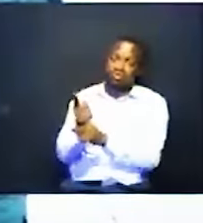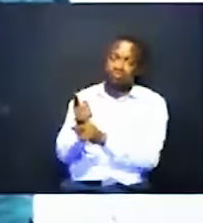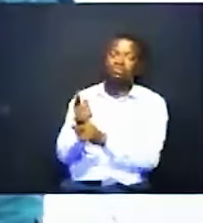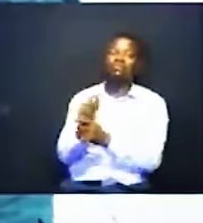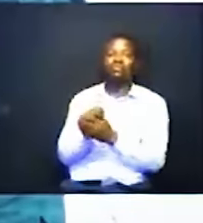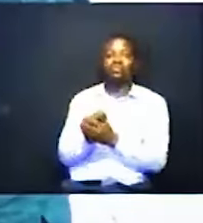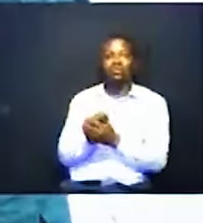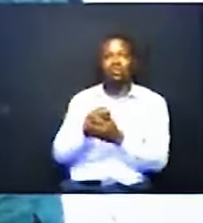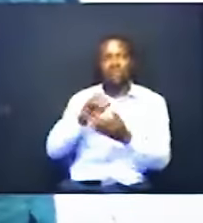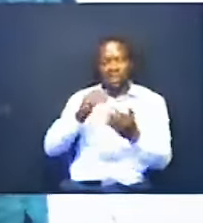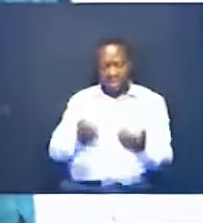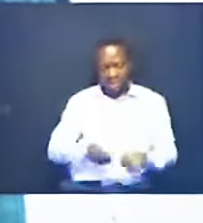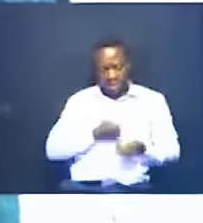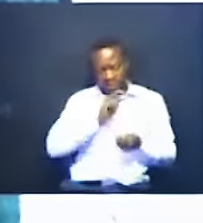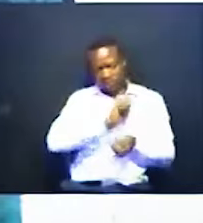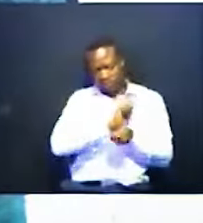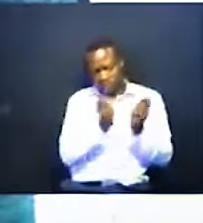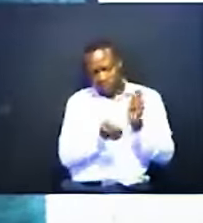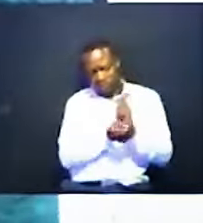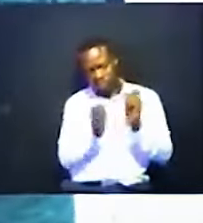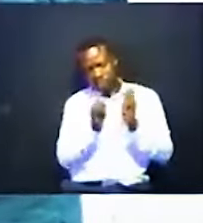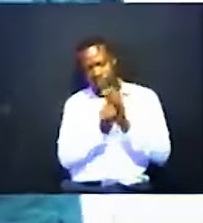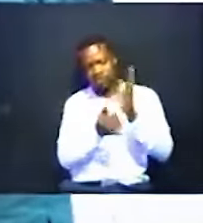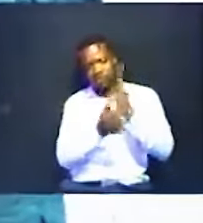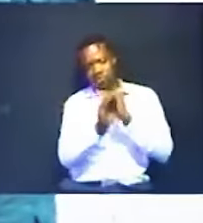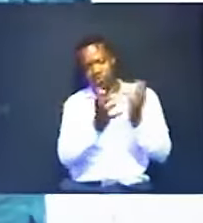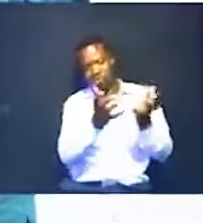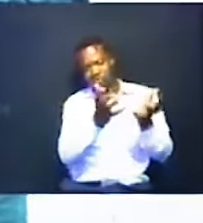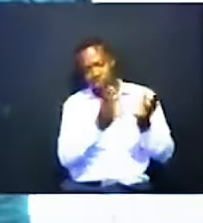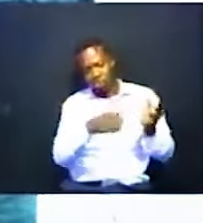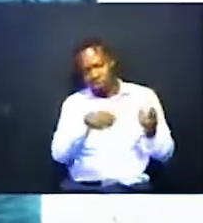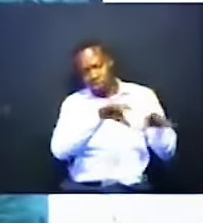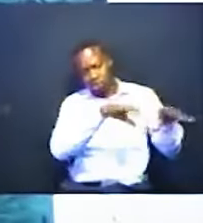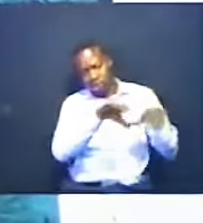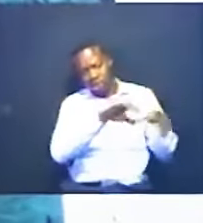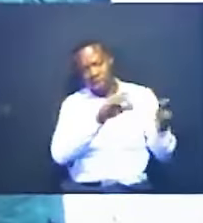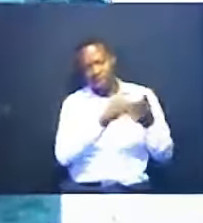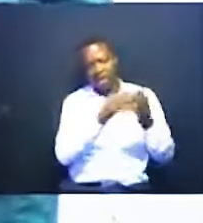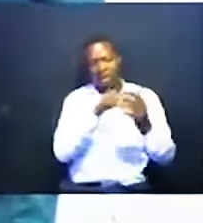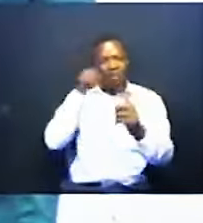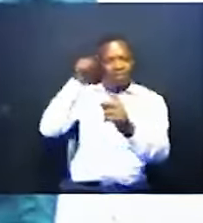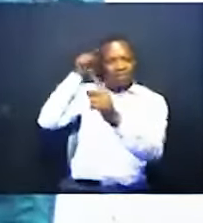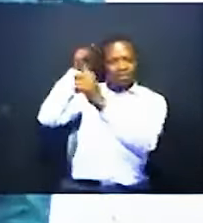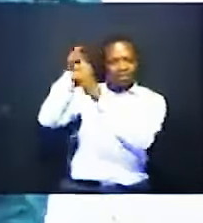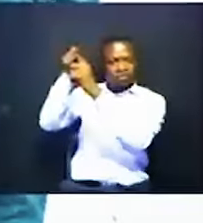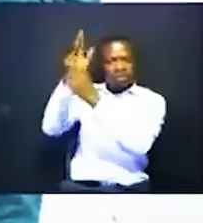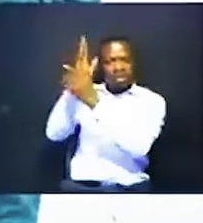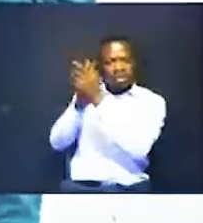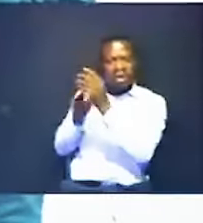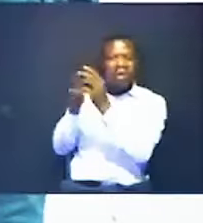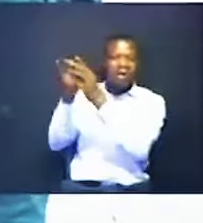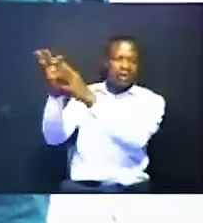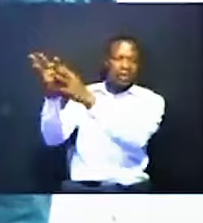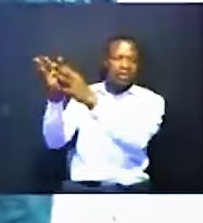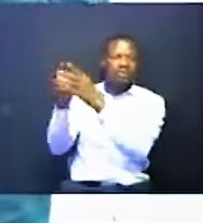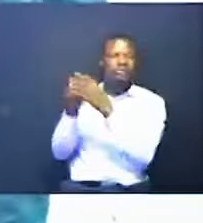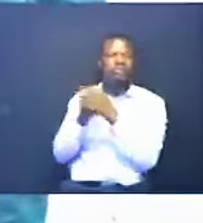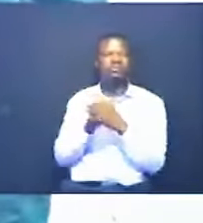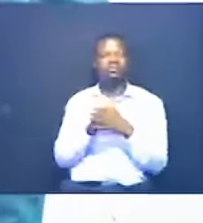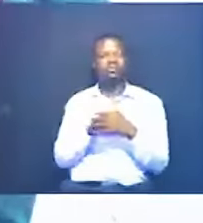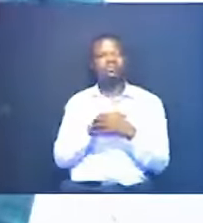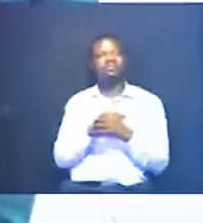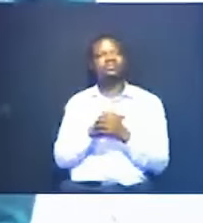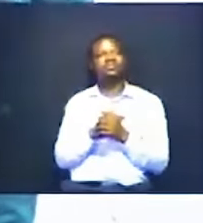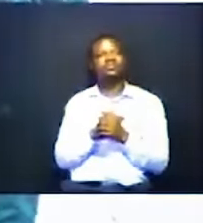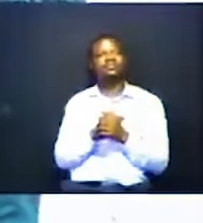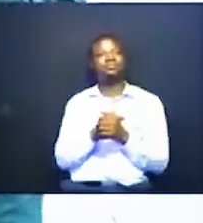the change life that God is expecting from the witness is towards a particular direction. Na sa abrabo asachira onyankopon